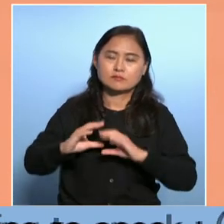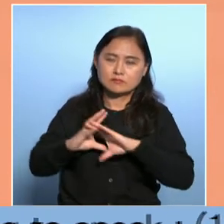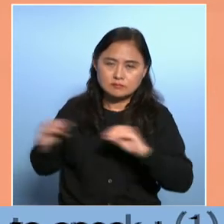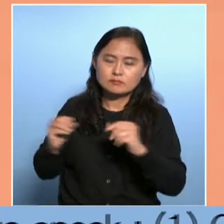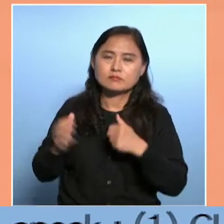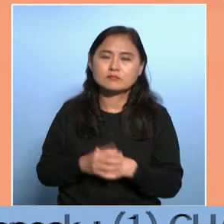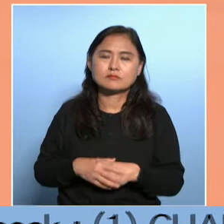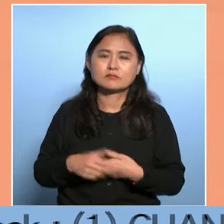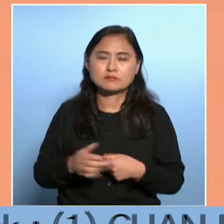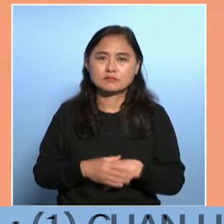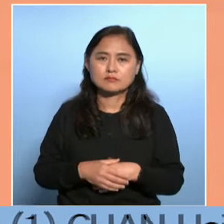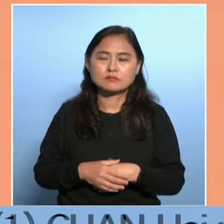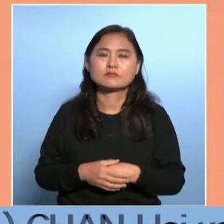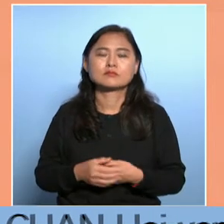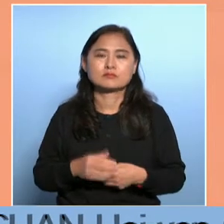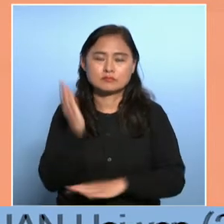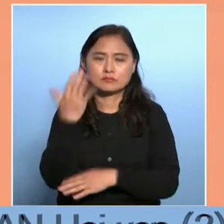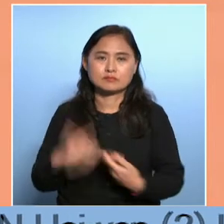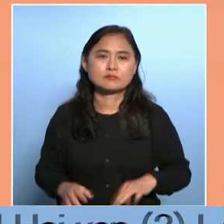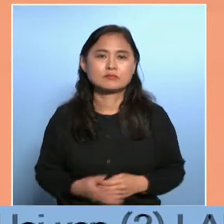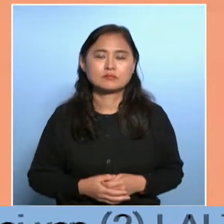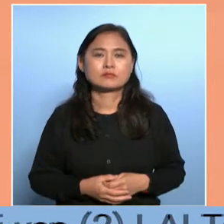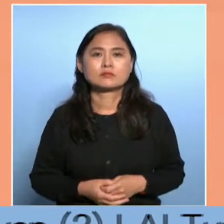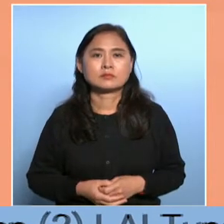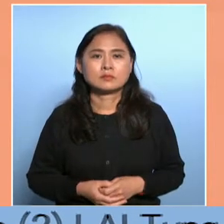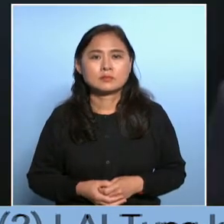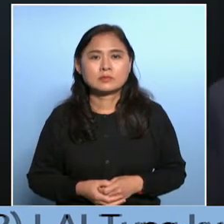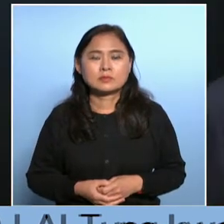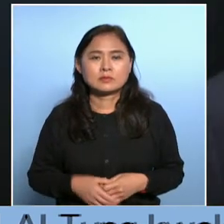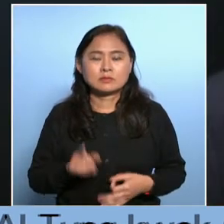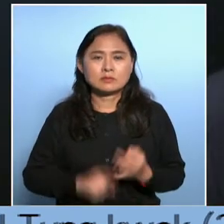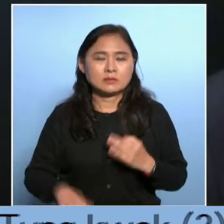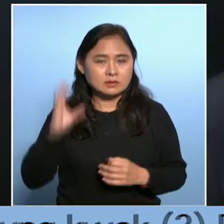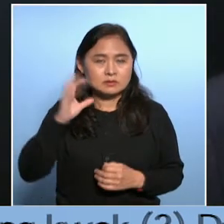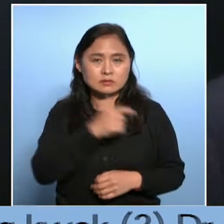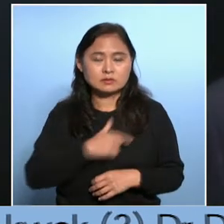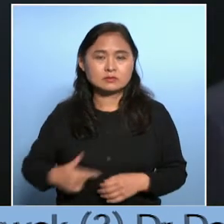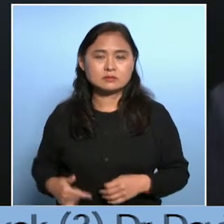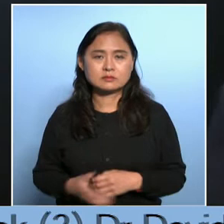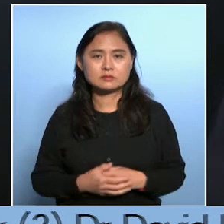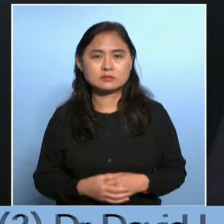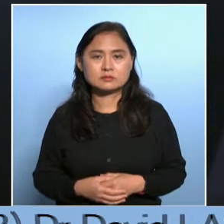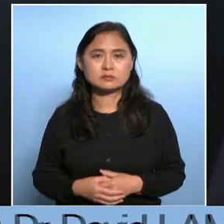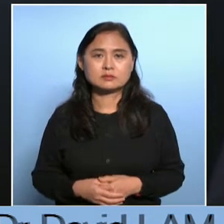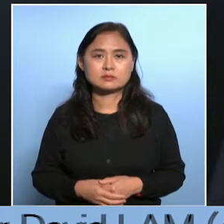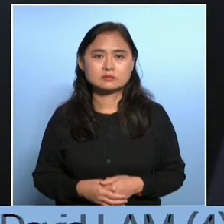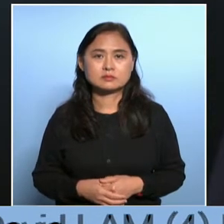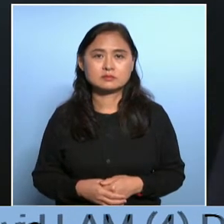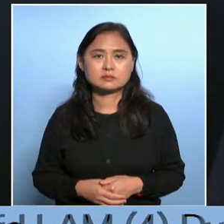rise over this difficulty together, and we will be emerging from the epidemic very soon. So I